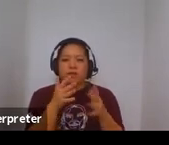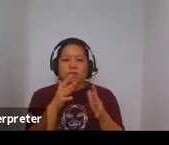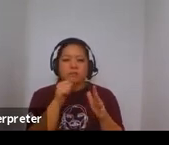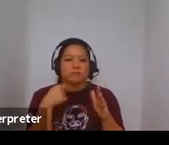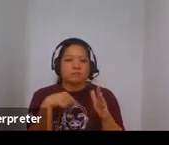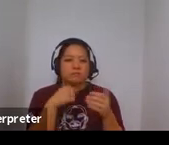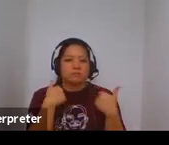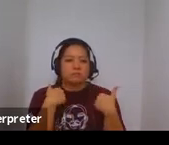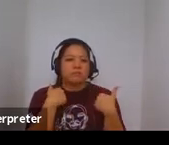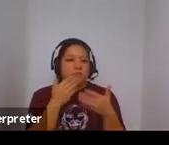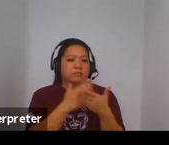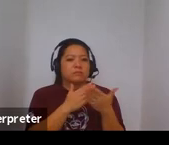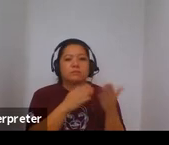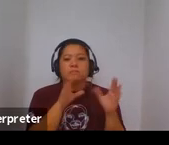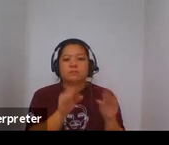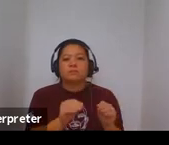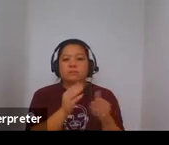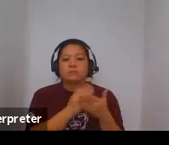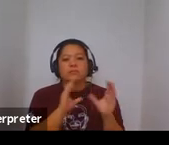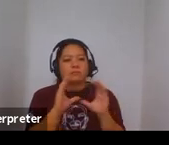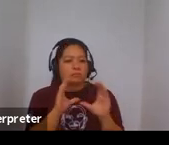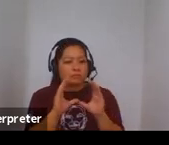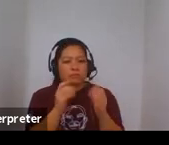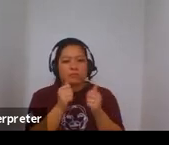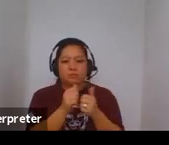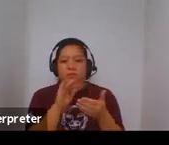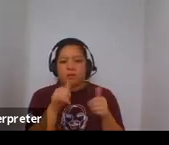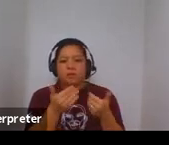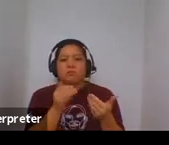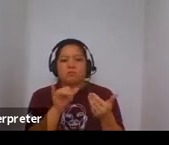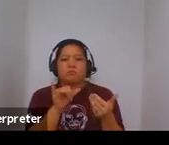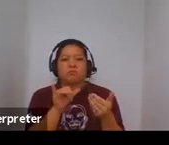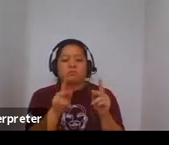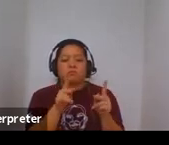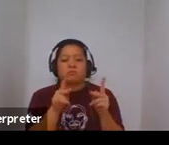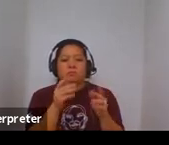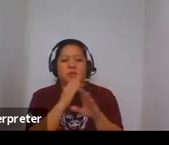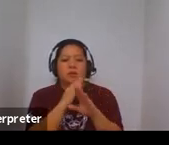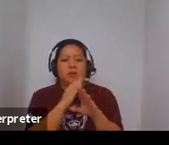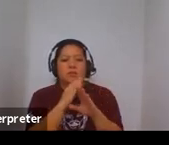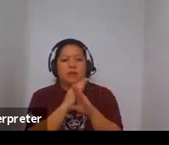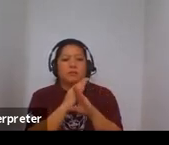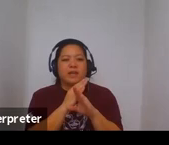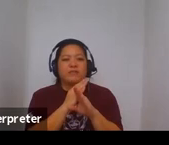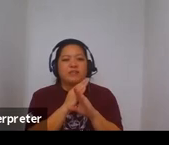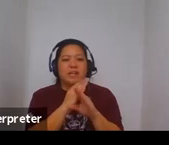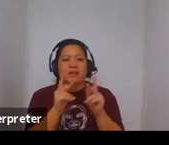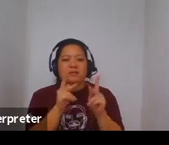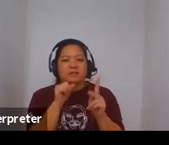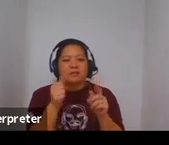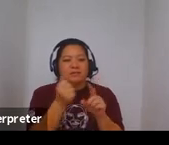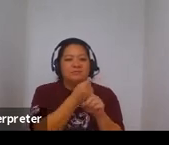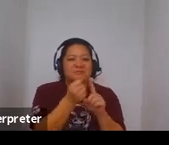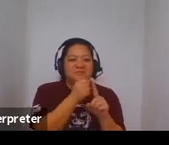we inadvertently shut down the conversation in how we could prevent that abuse from happening, even